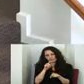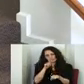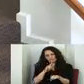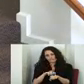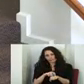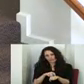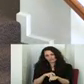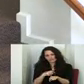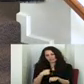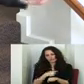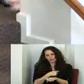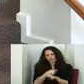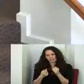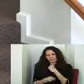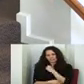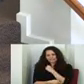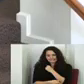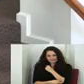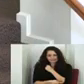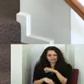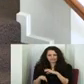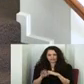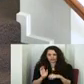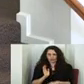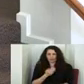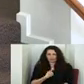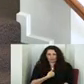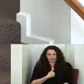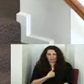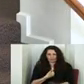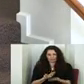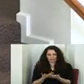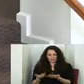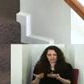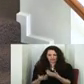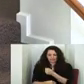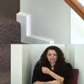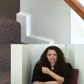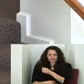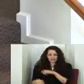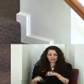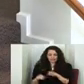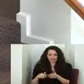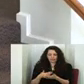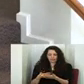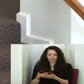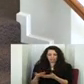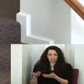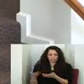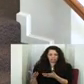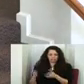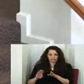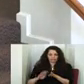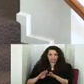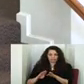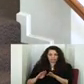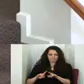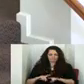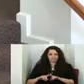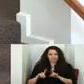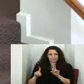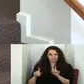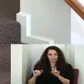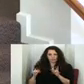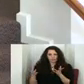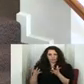tempted to do the wrong thing. That we can be tempted to do something other than what we would normally do if we had reestablished